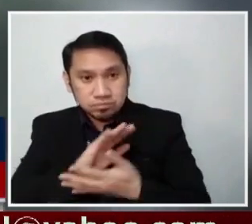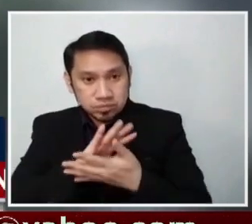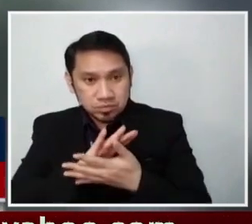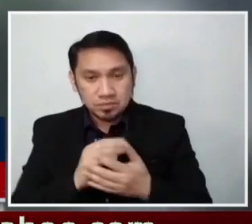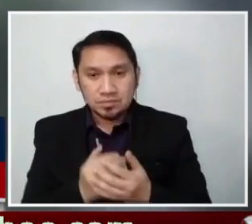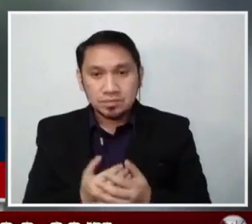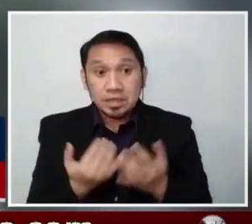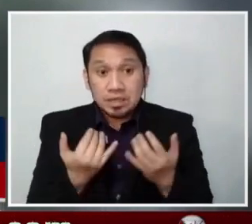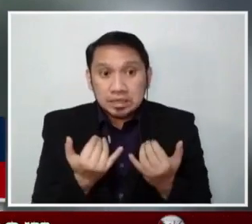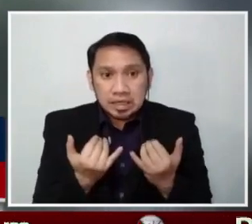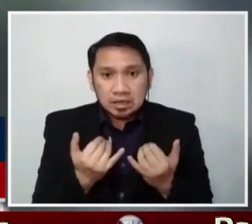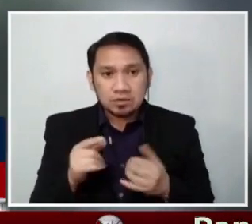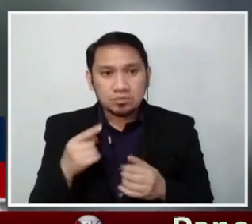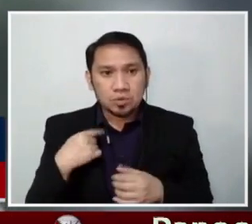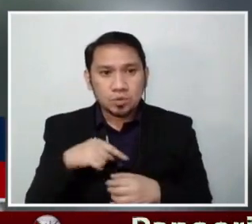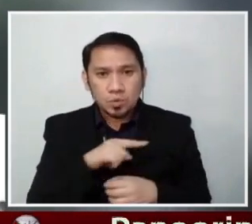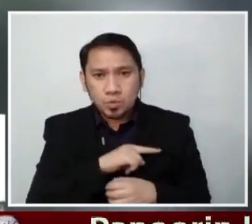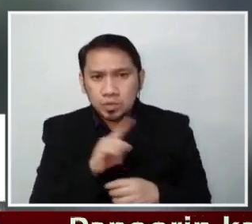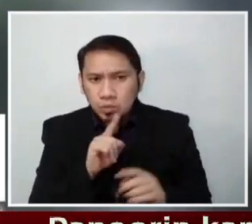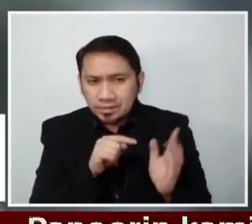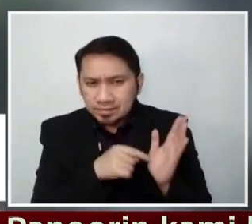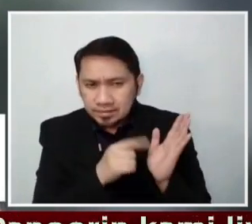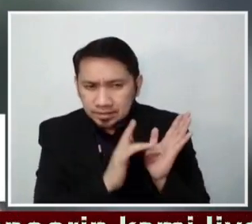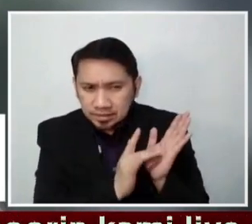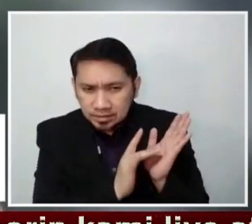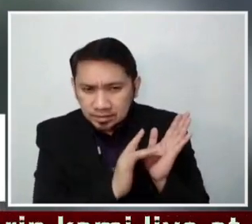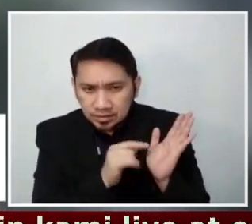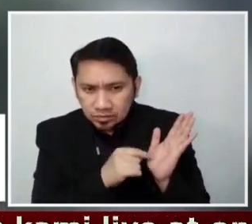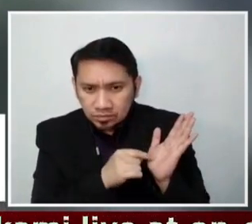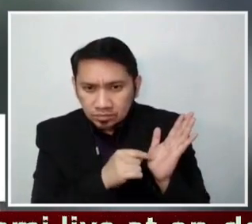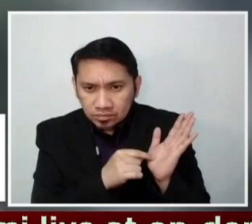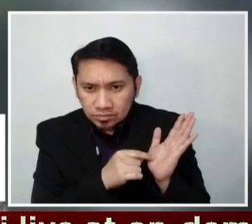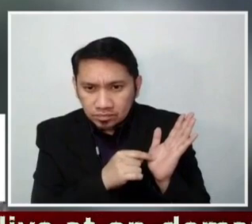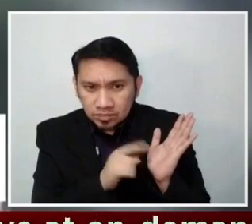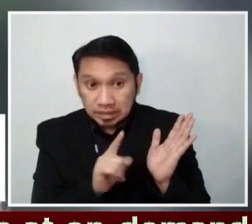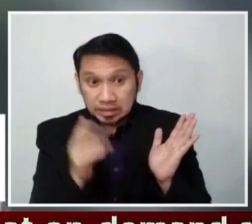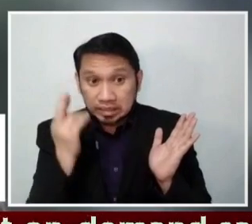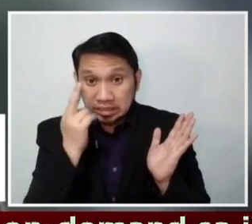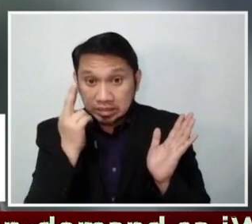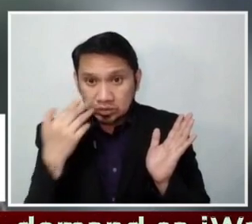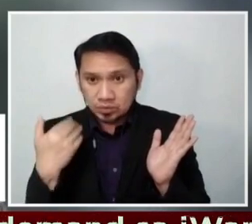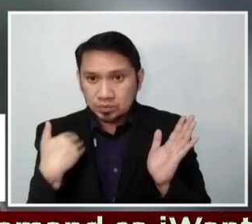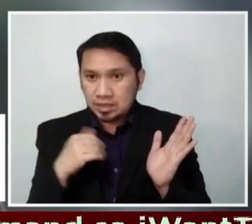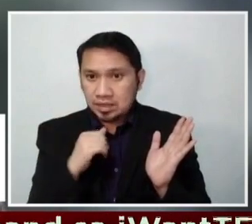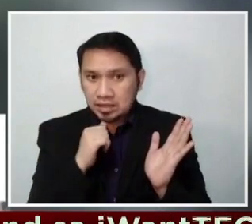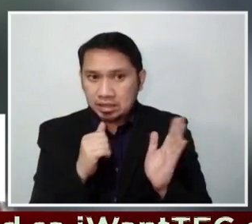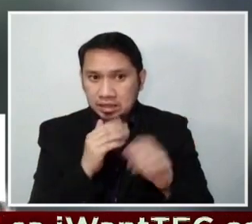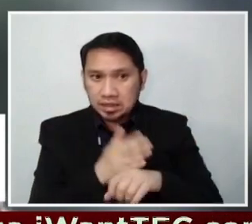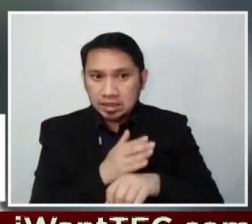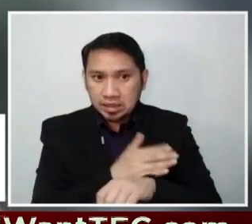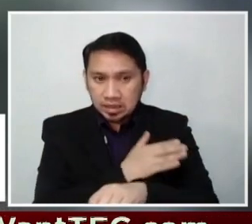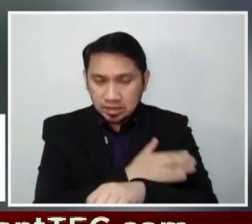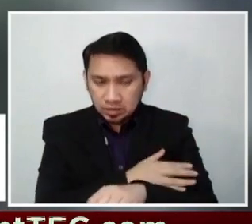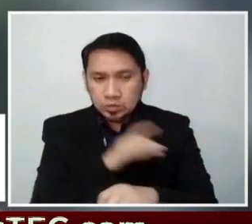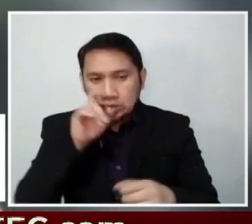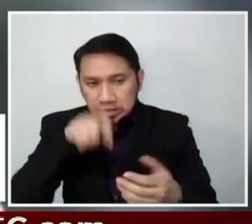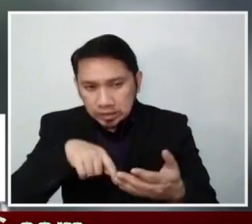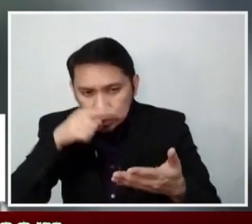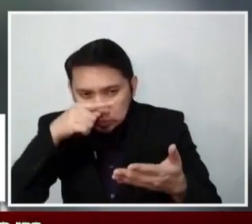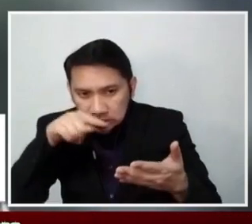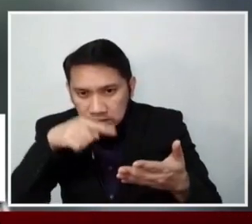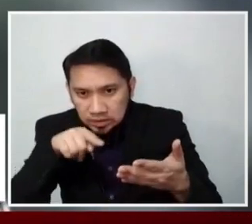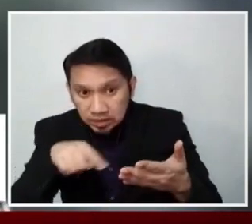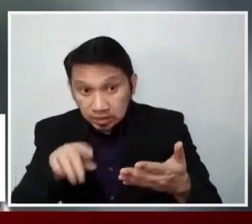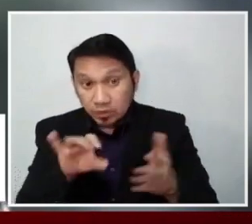find out if it is because of the drug that's the reason why you're not developing COVID after getting exposed to